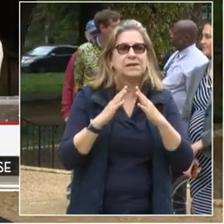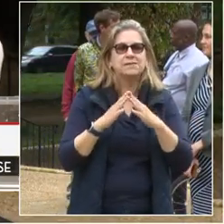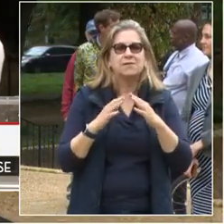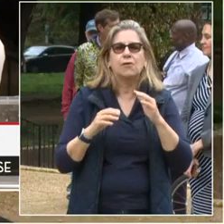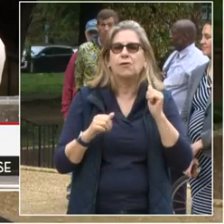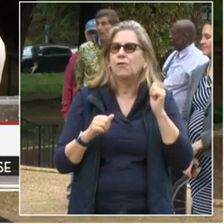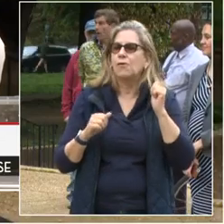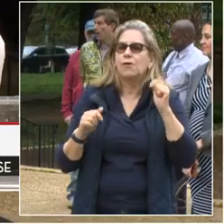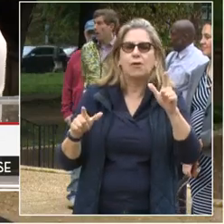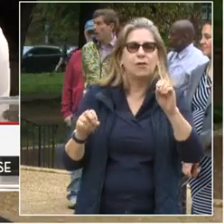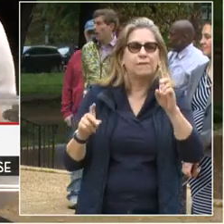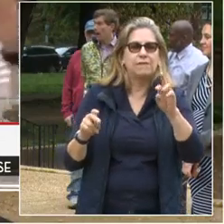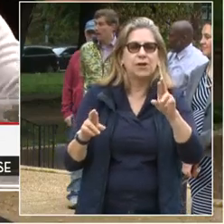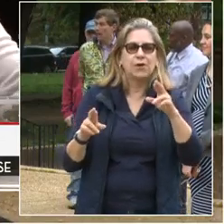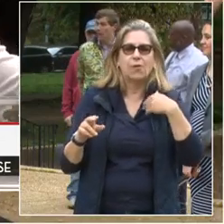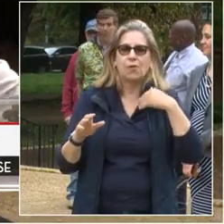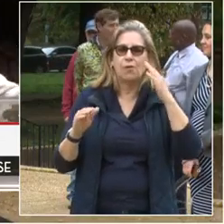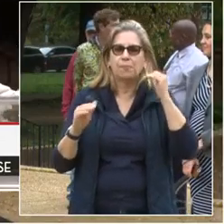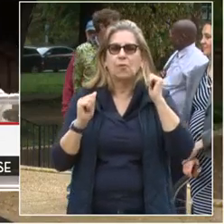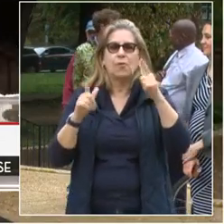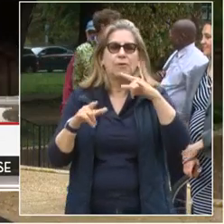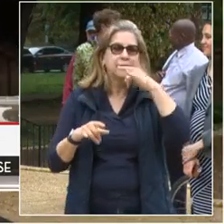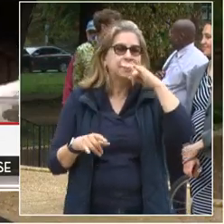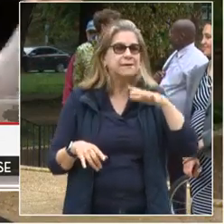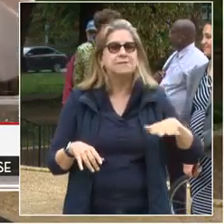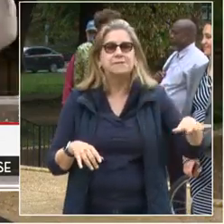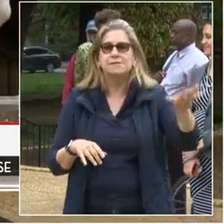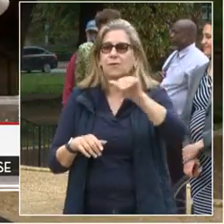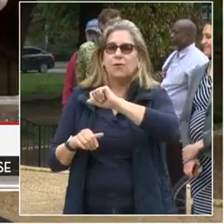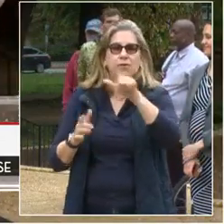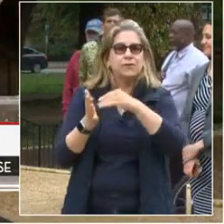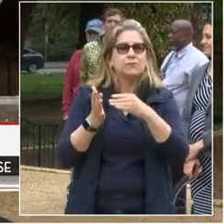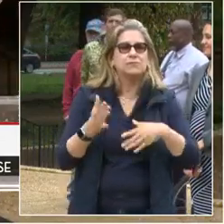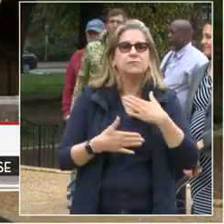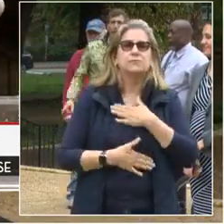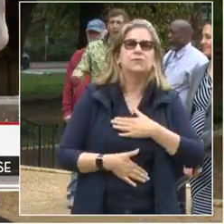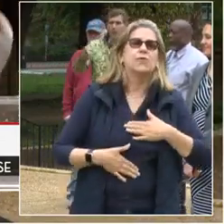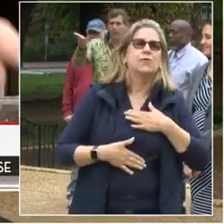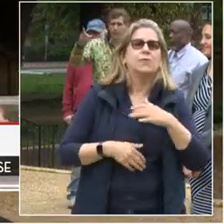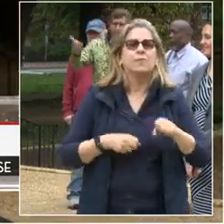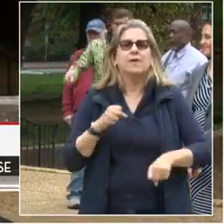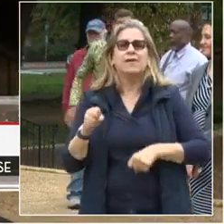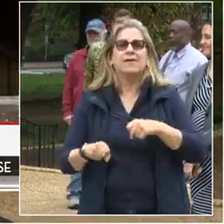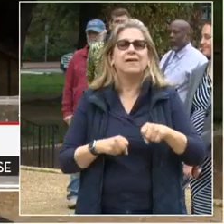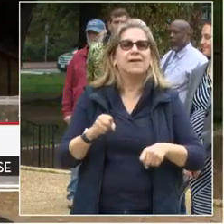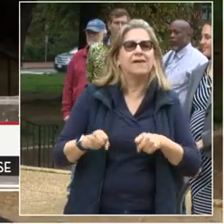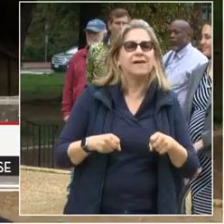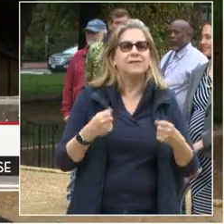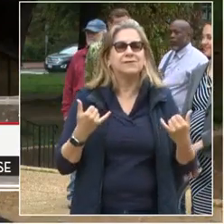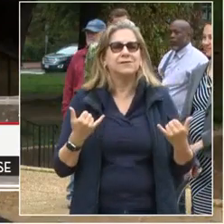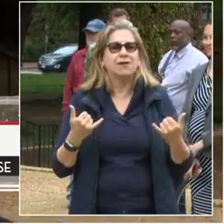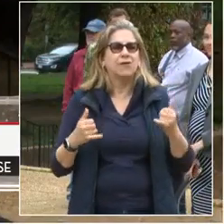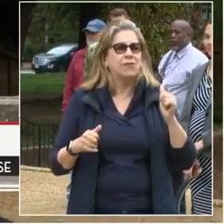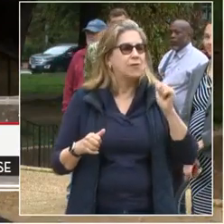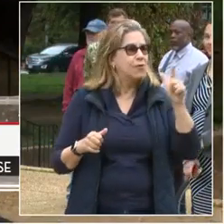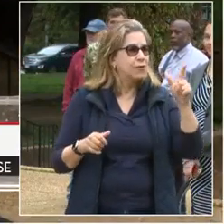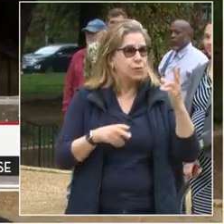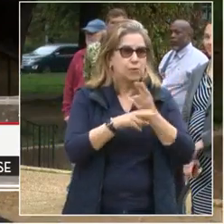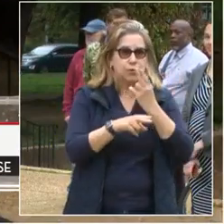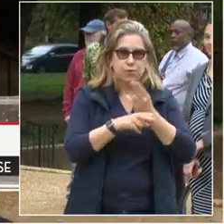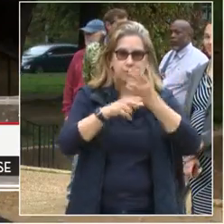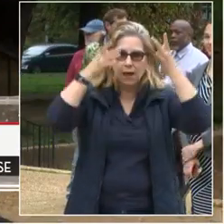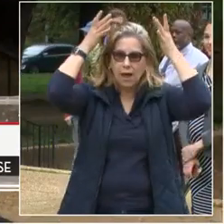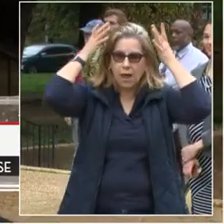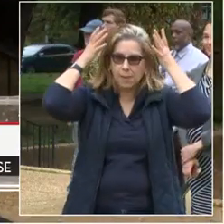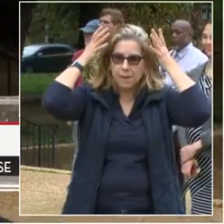today. Be sure you have your helmet on. I see a lot of great helmets out there, and I love the fact that they are nice and low on the forehead. That is perfect, perfect, perfect.